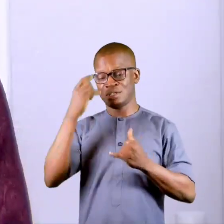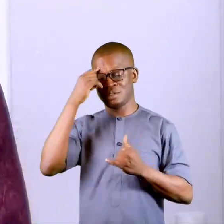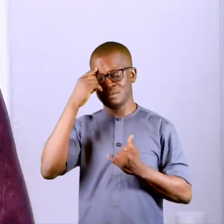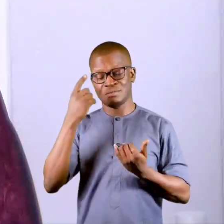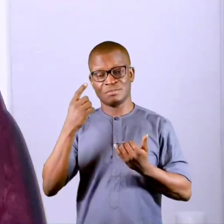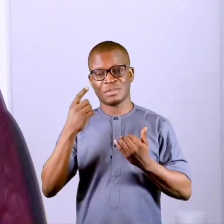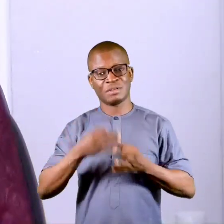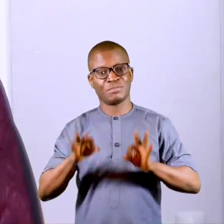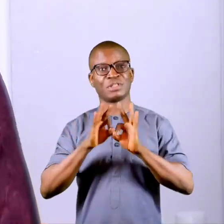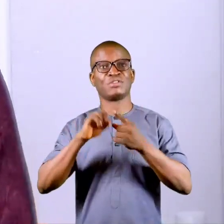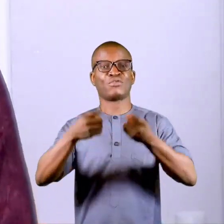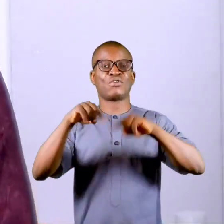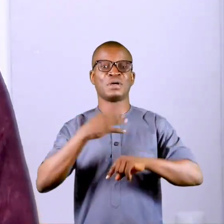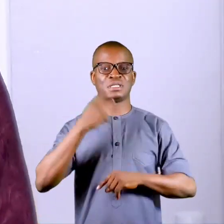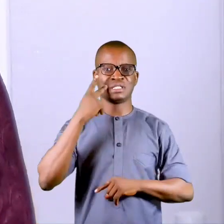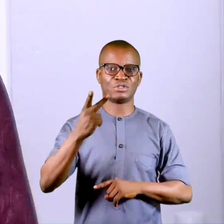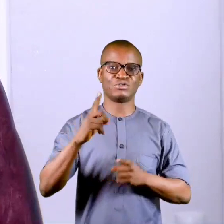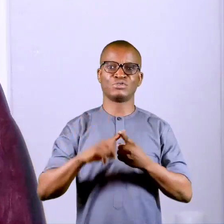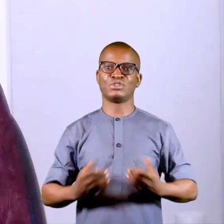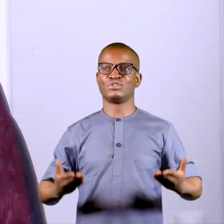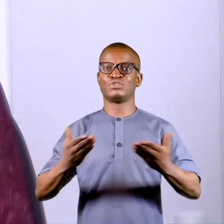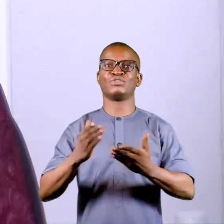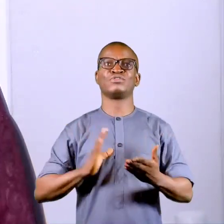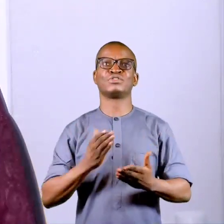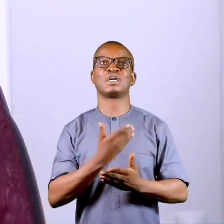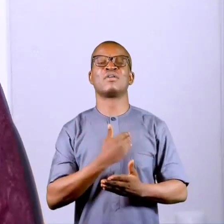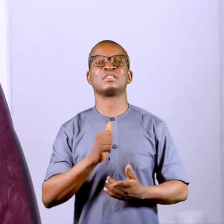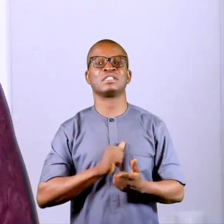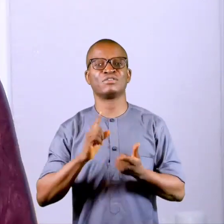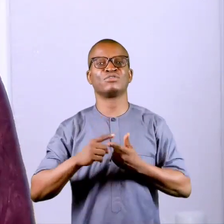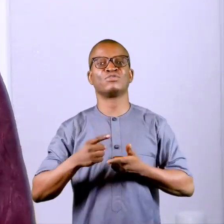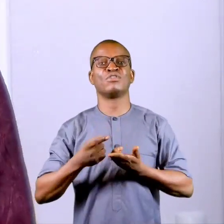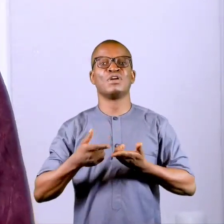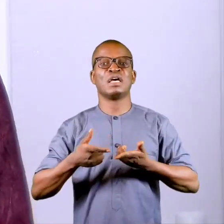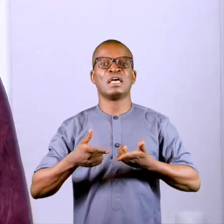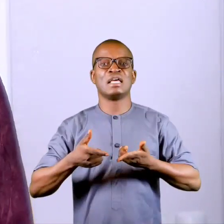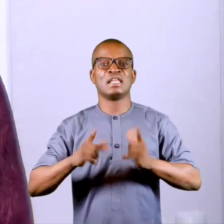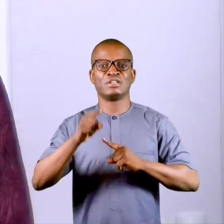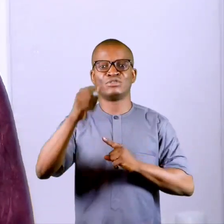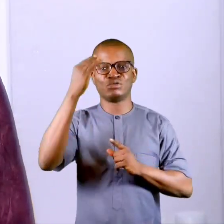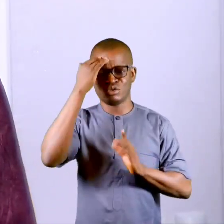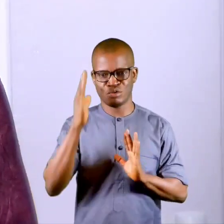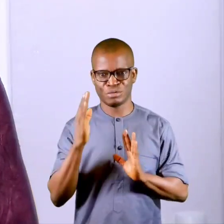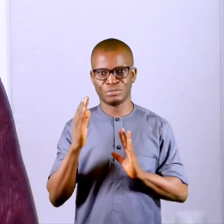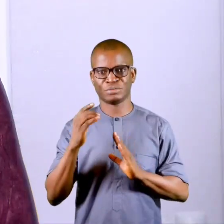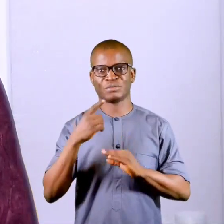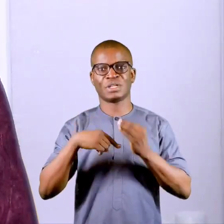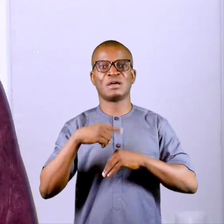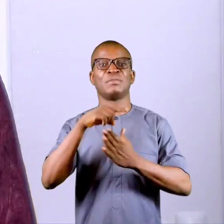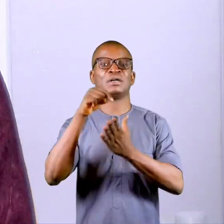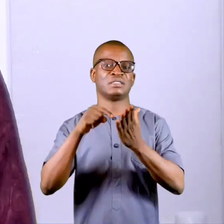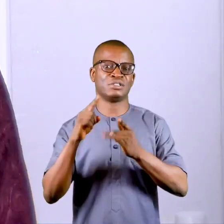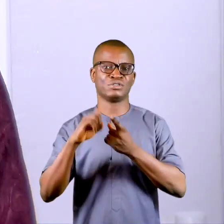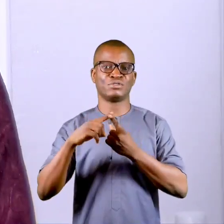you, make it official, introduce ourselves to you, and let you know that, we're really interested in the work